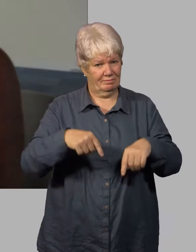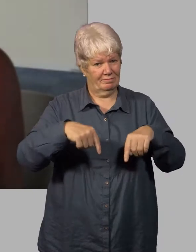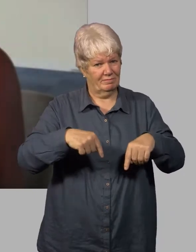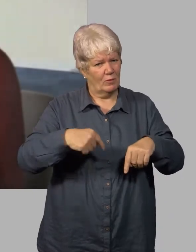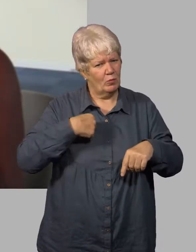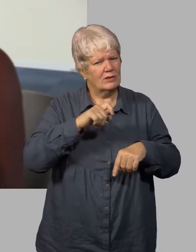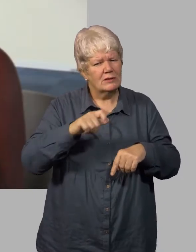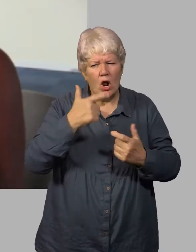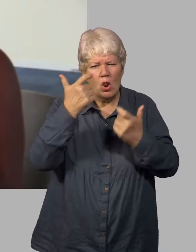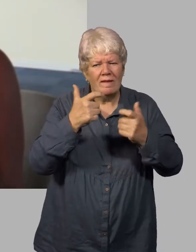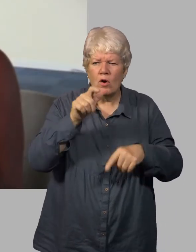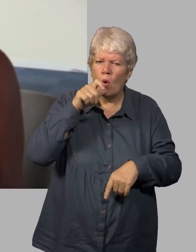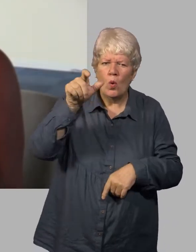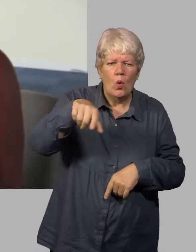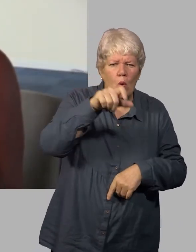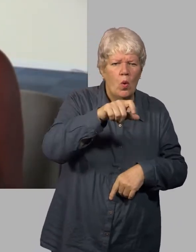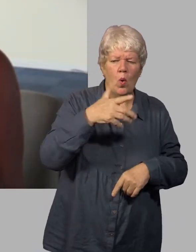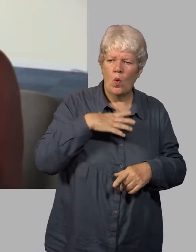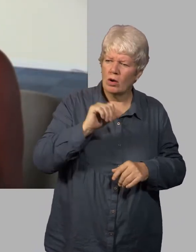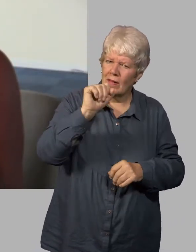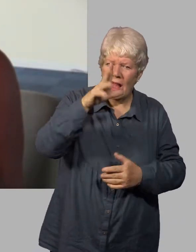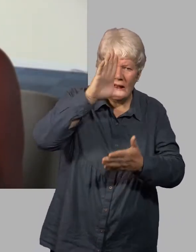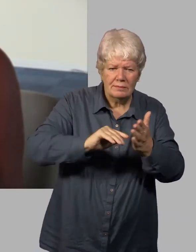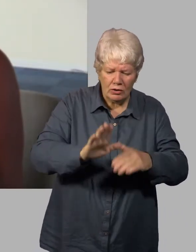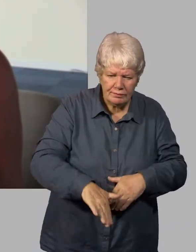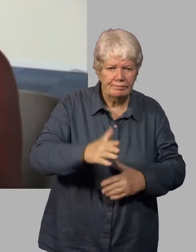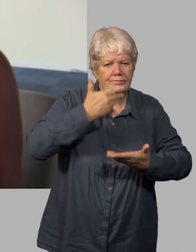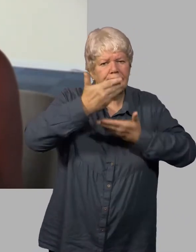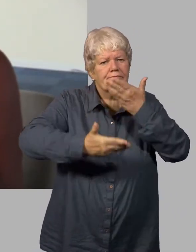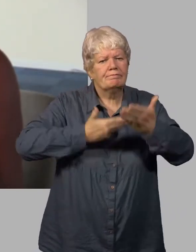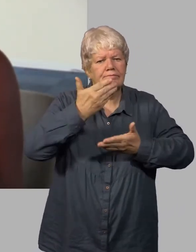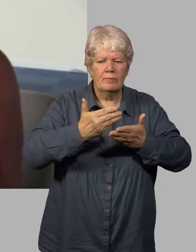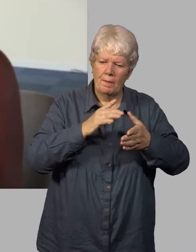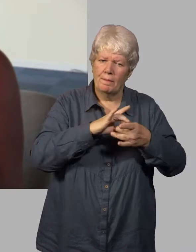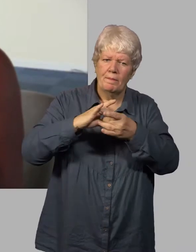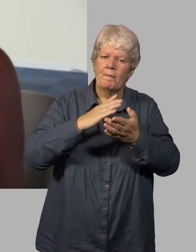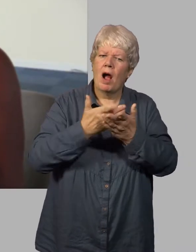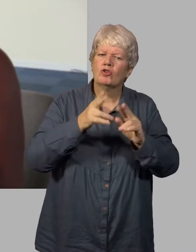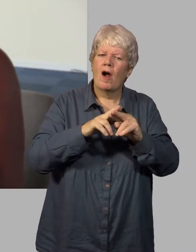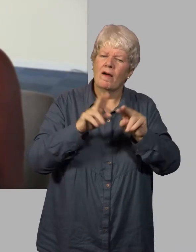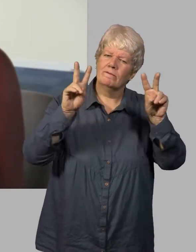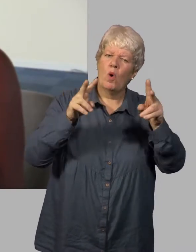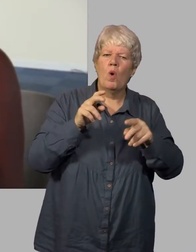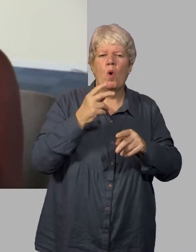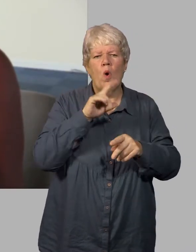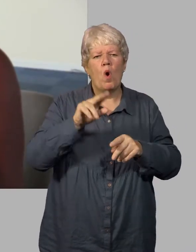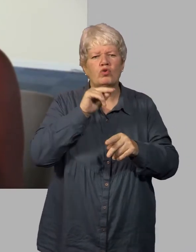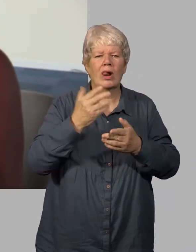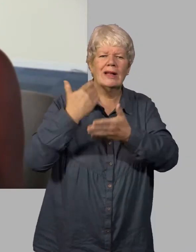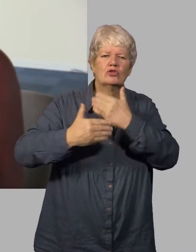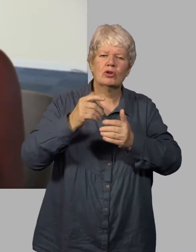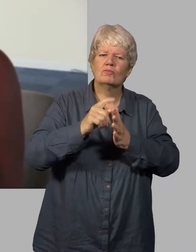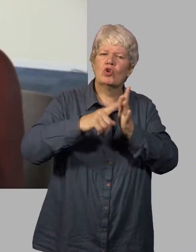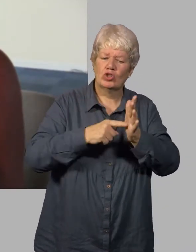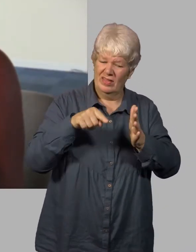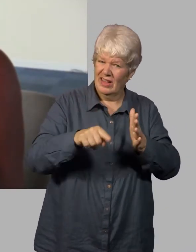The Thalidomide Society is still looking for beneficiaries who are willing to share their story as part of the Oral Histories